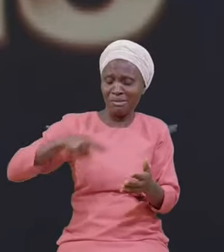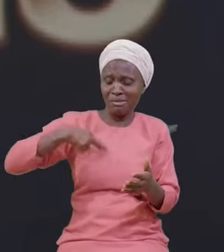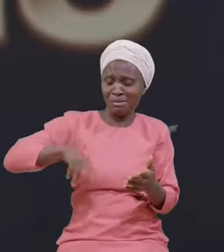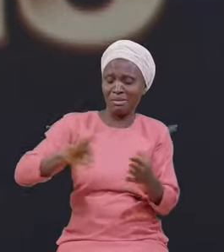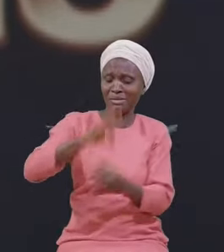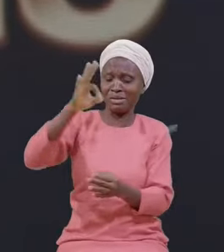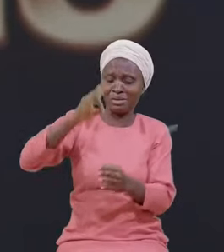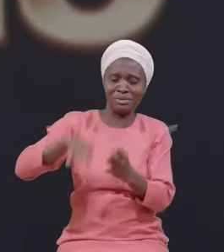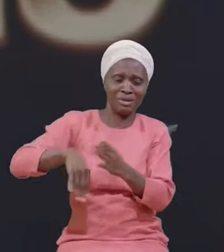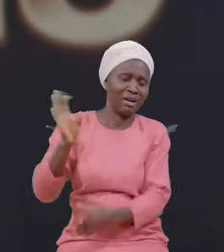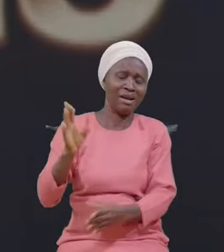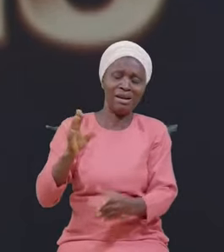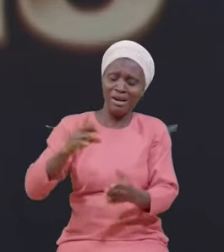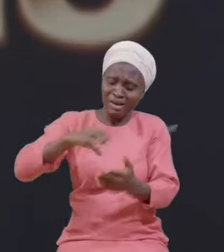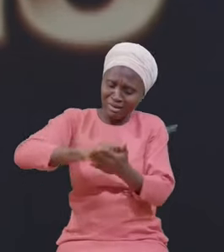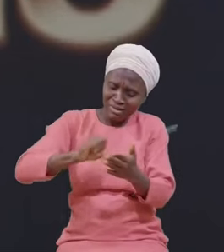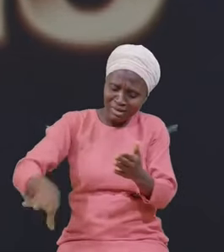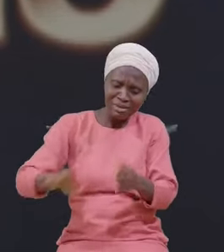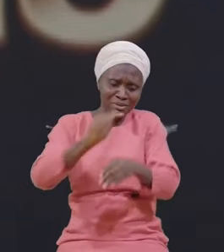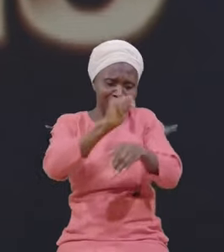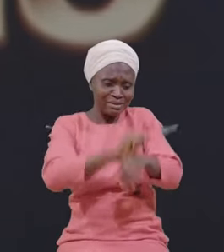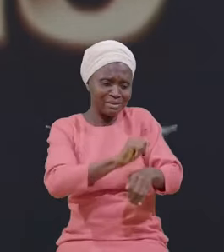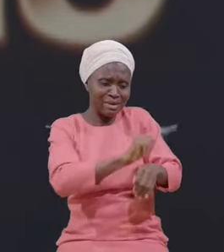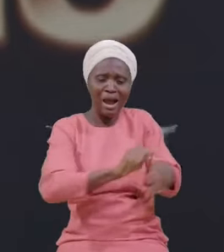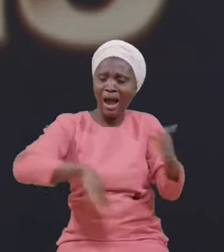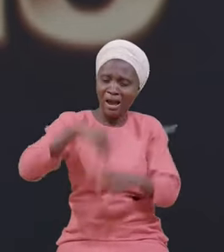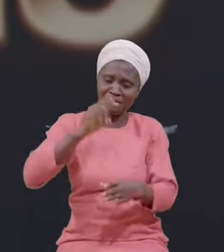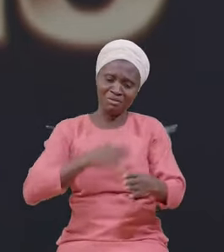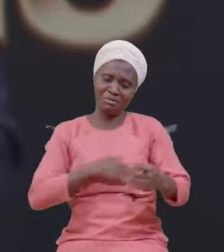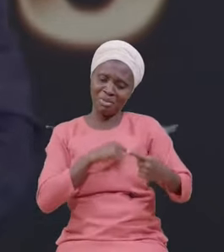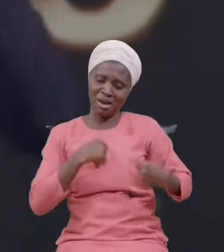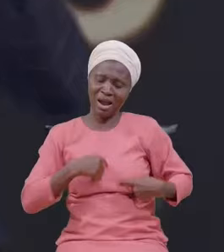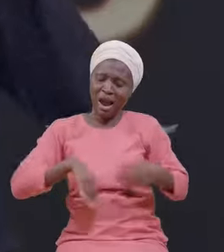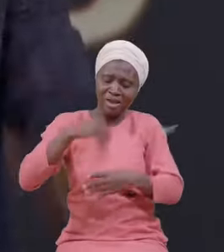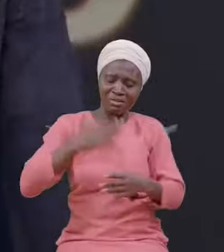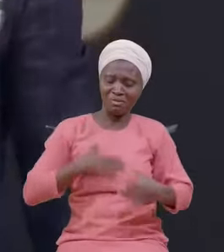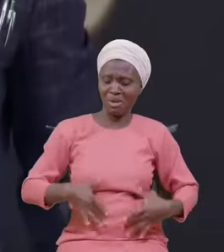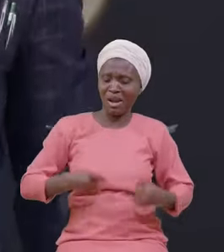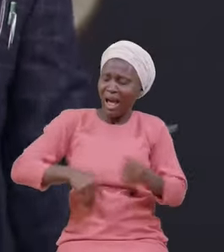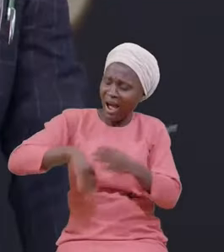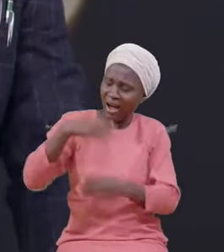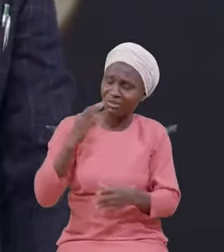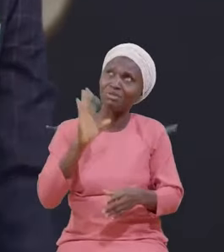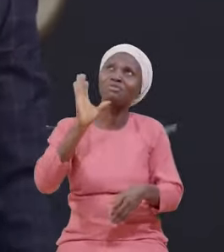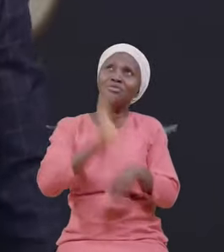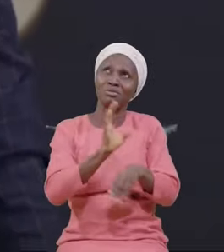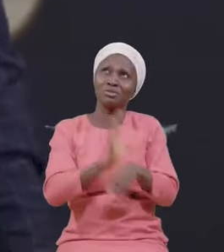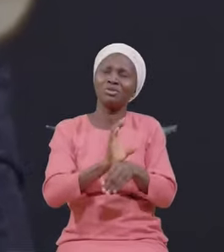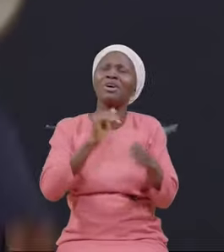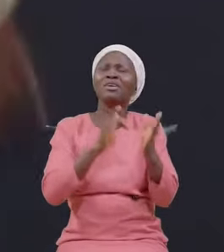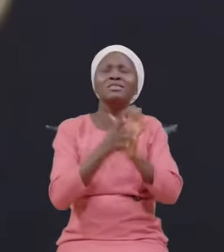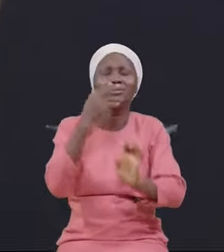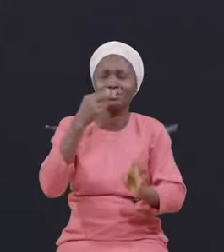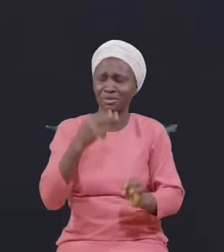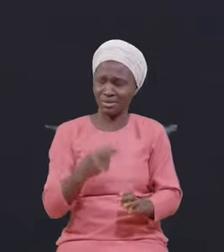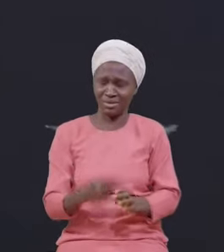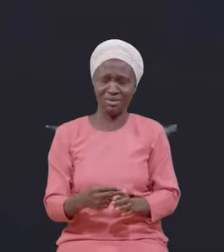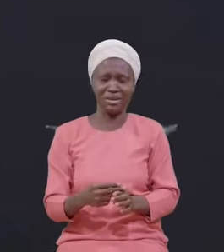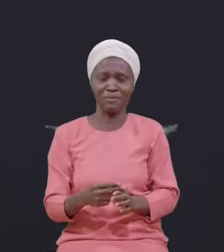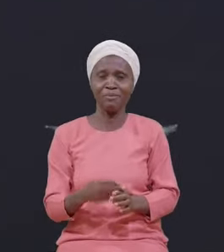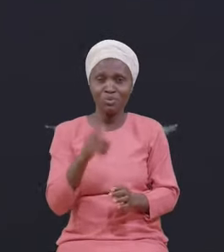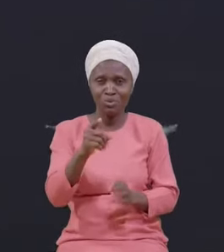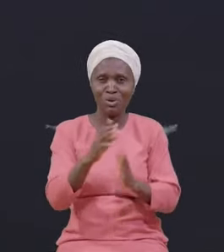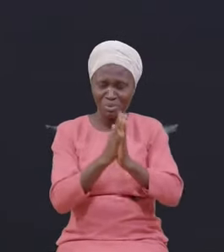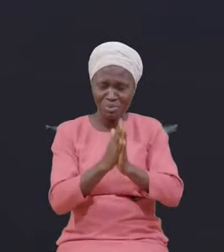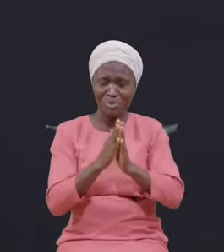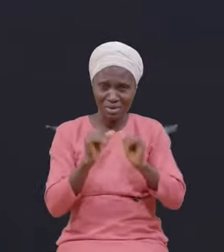tradition out of my life out of your church in the mighty name of Jesus uh open your mouth and